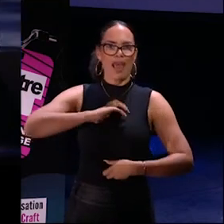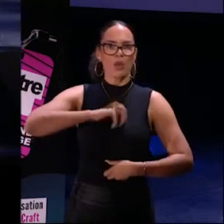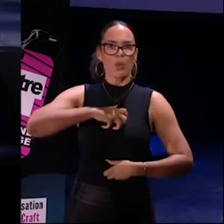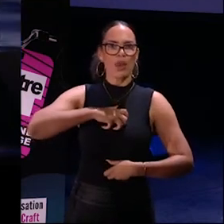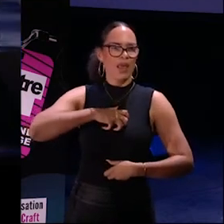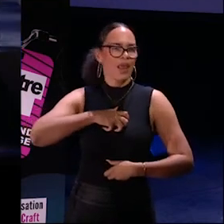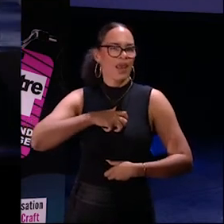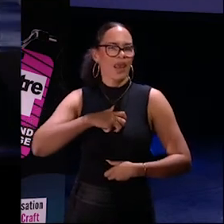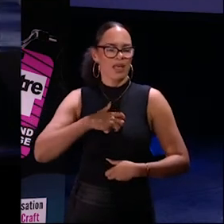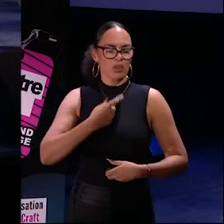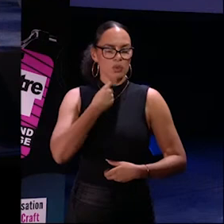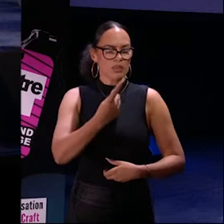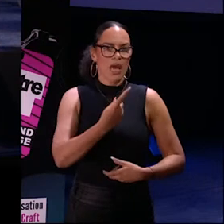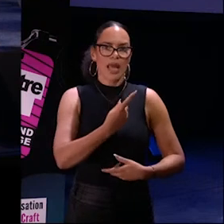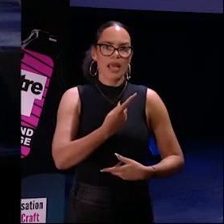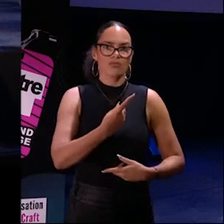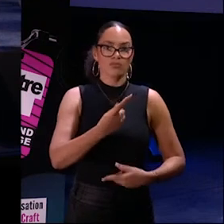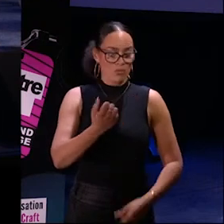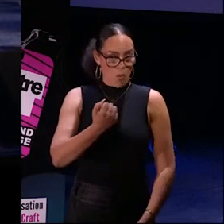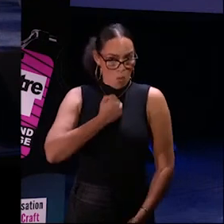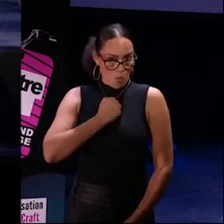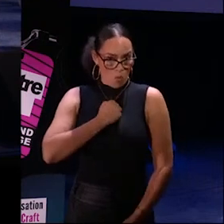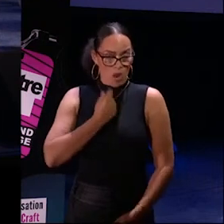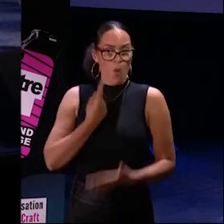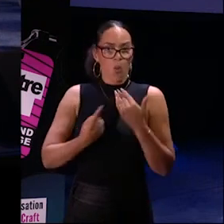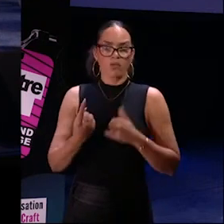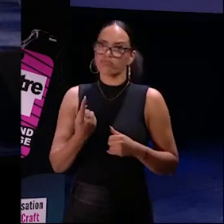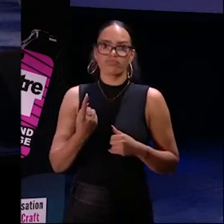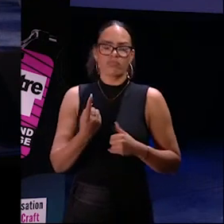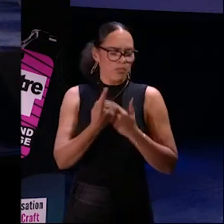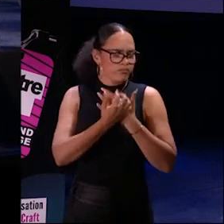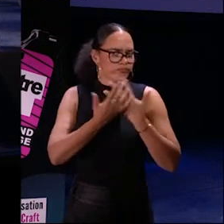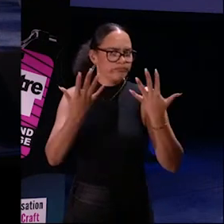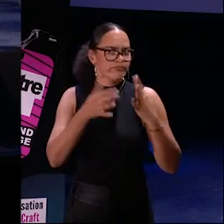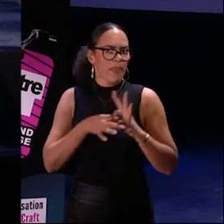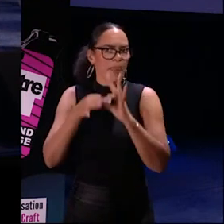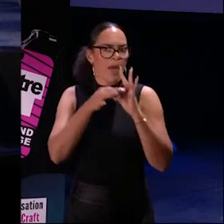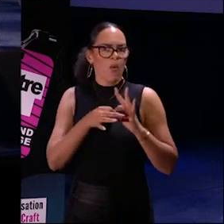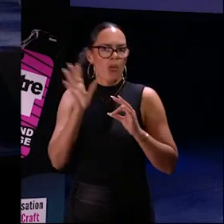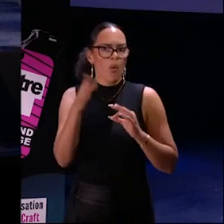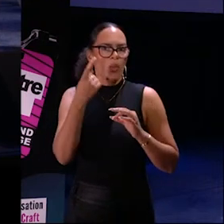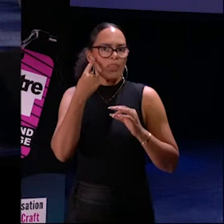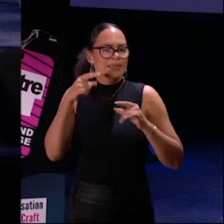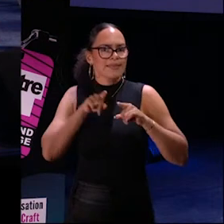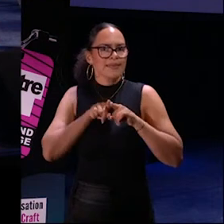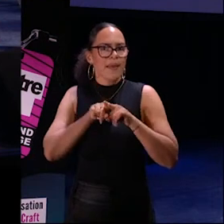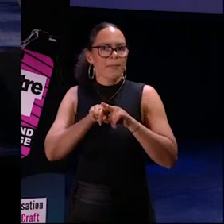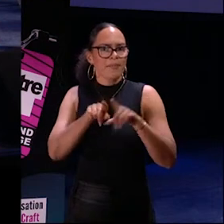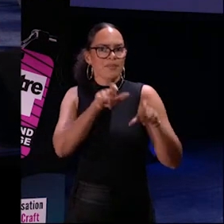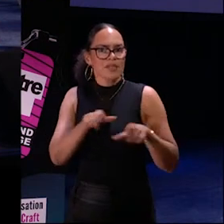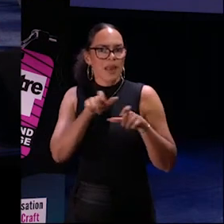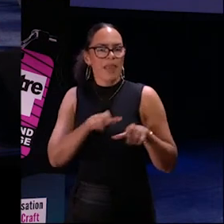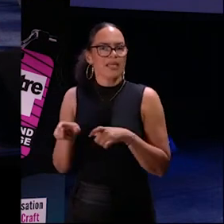go, well, it's not just me. I'm here with all of this other network of people who are thinking like me.